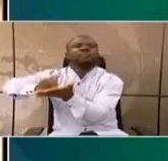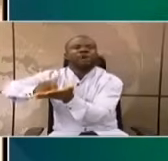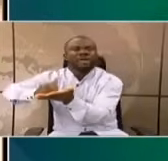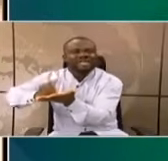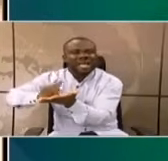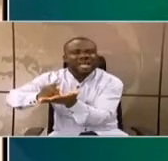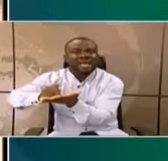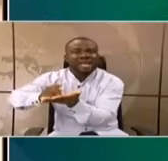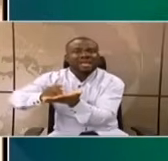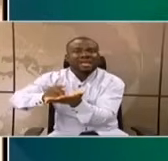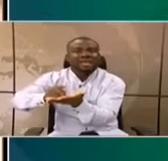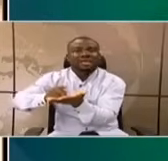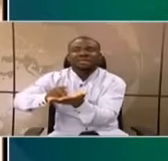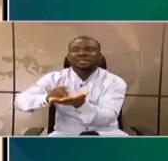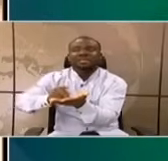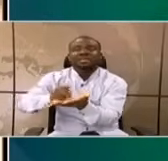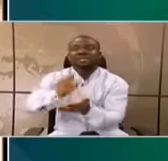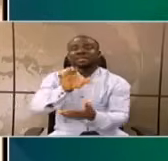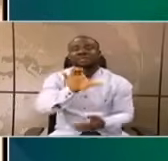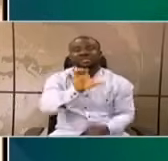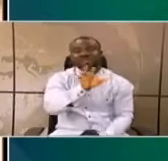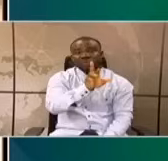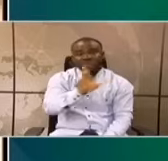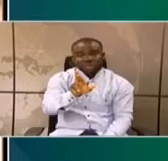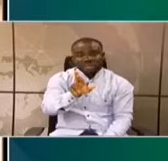Central region,